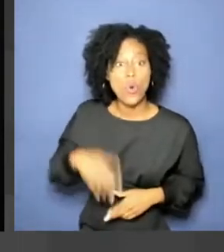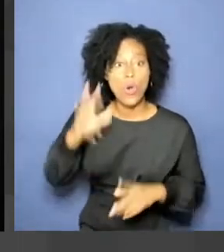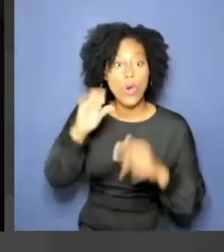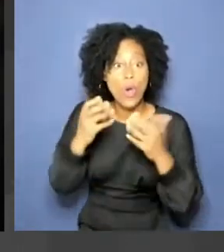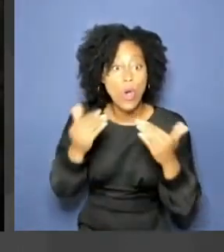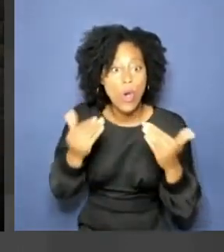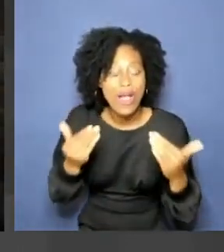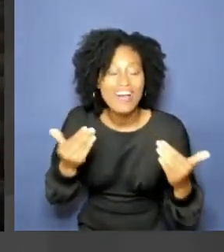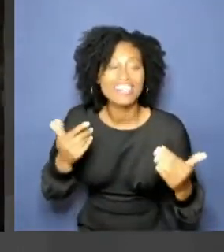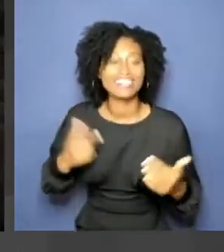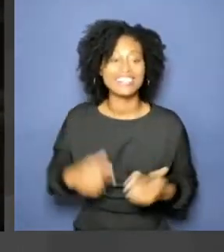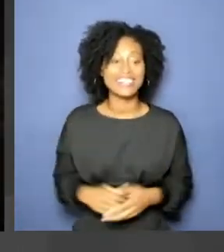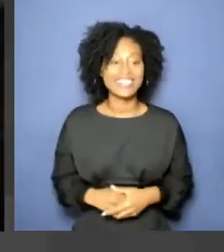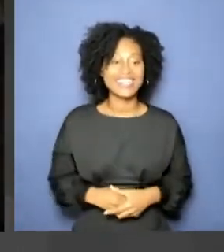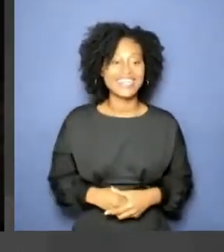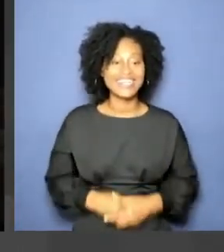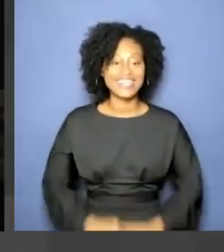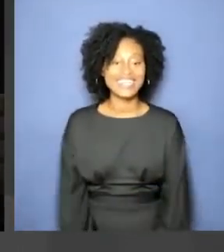wow.